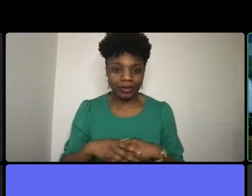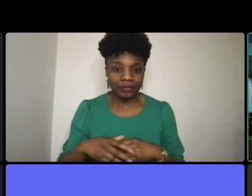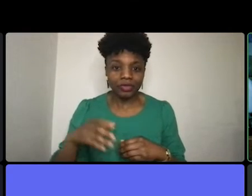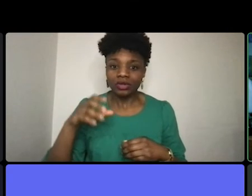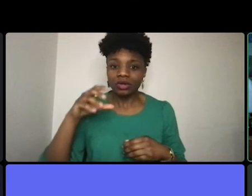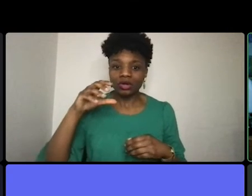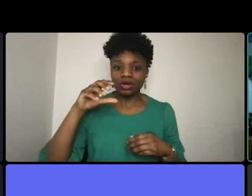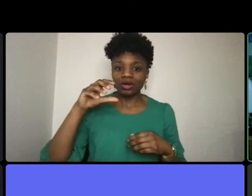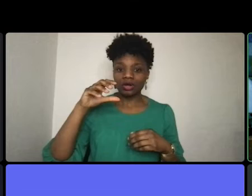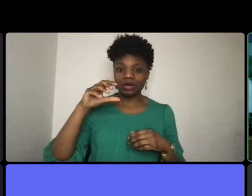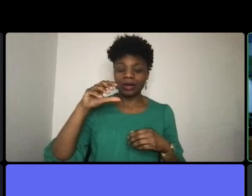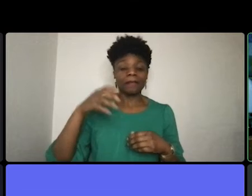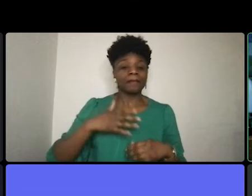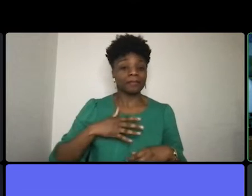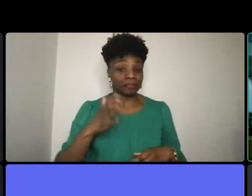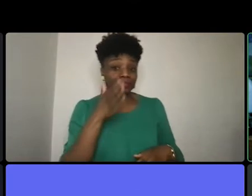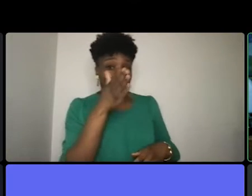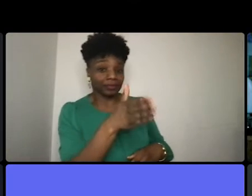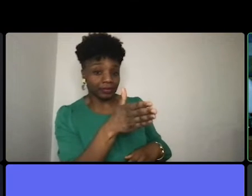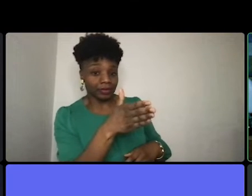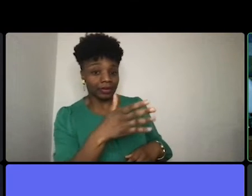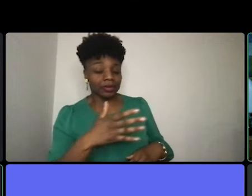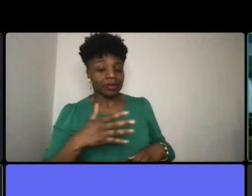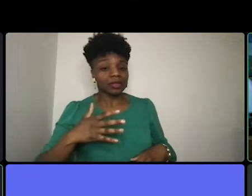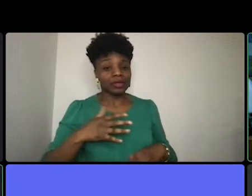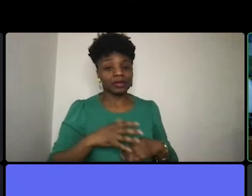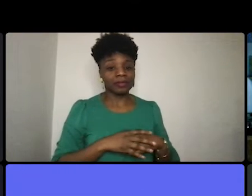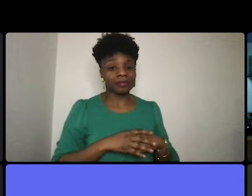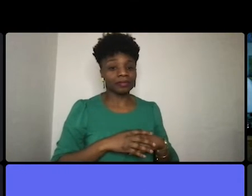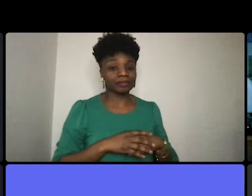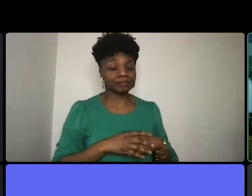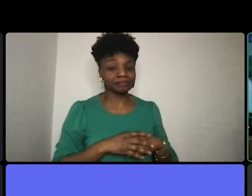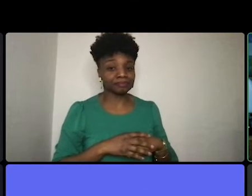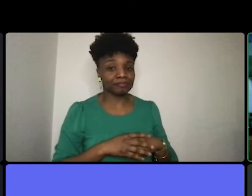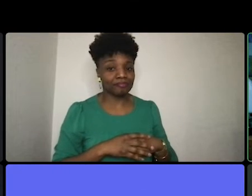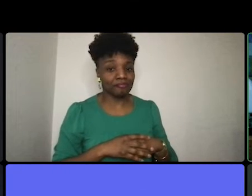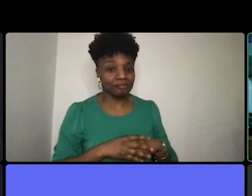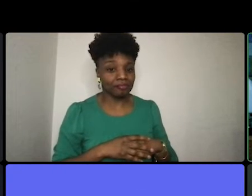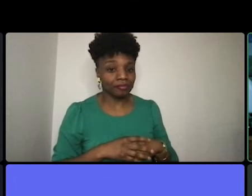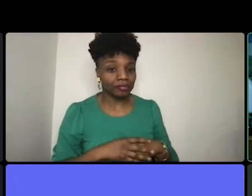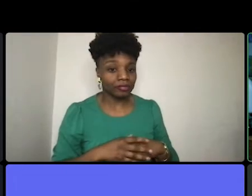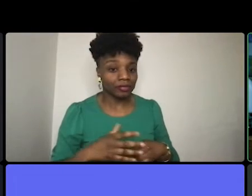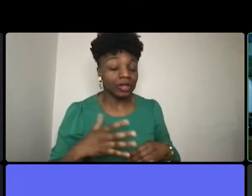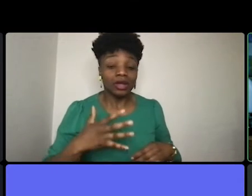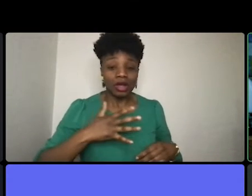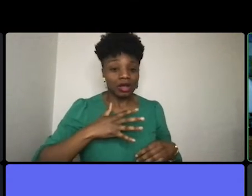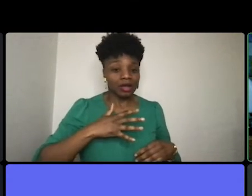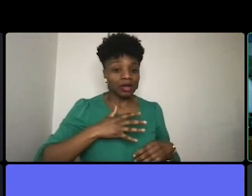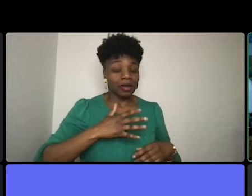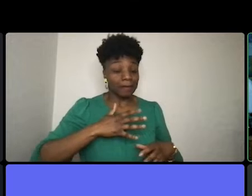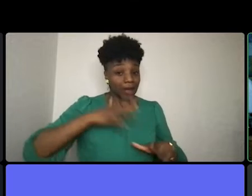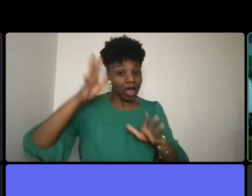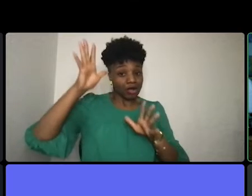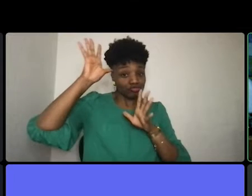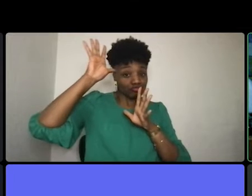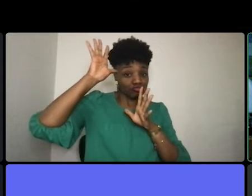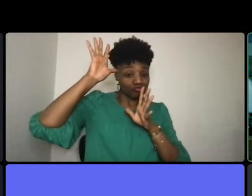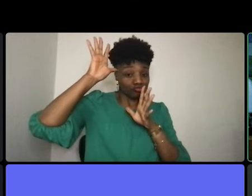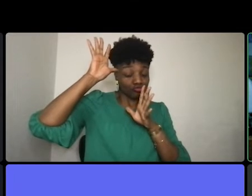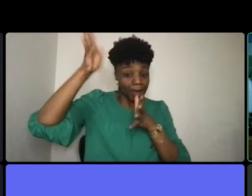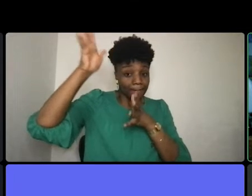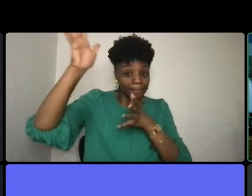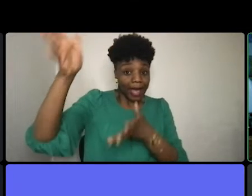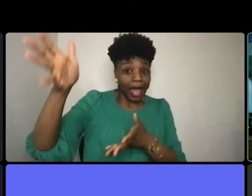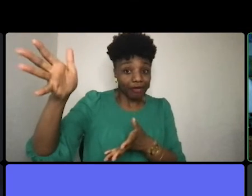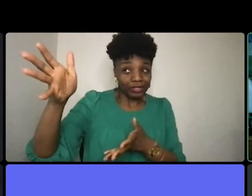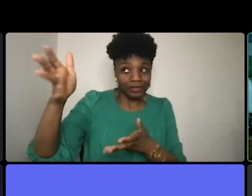same message that their grandparents told them. Just simple, like Mhm. it's deep rooted, like legit deep rooted. Like your grandparents probably know